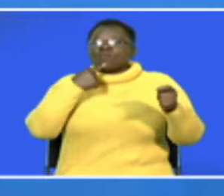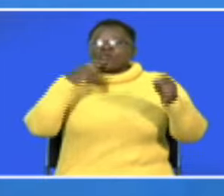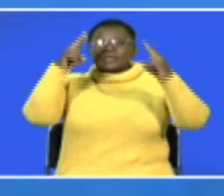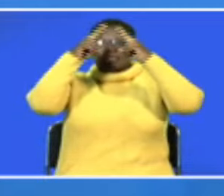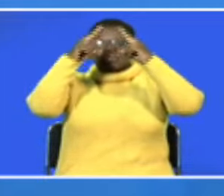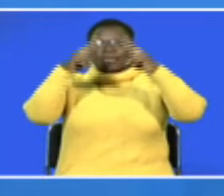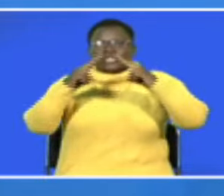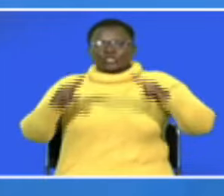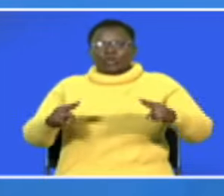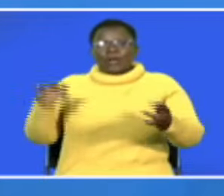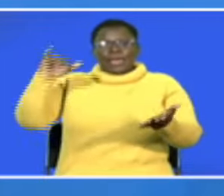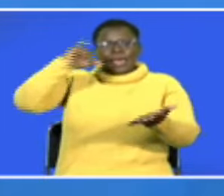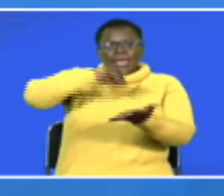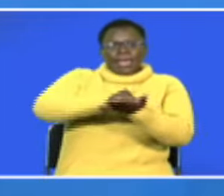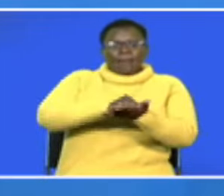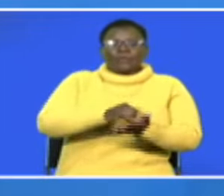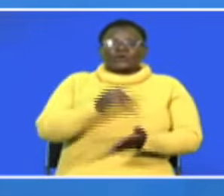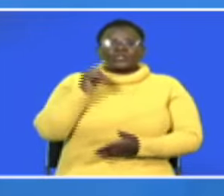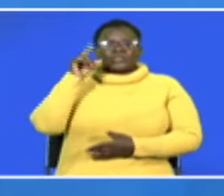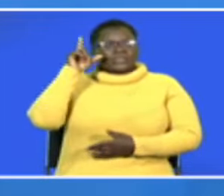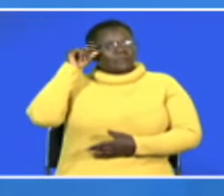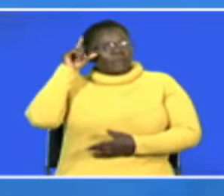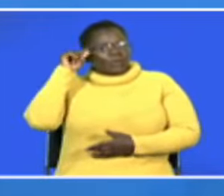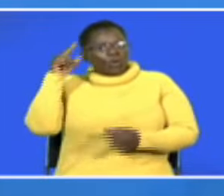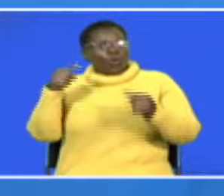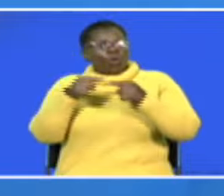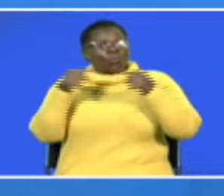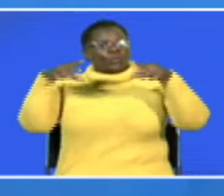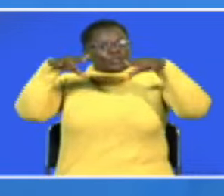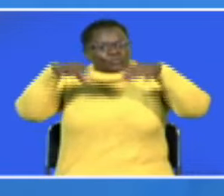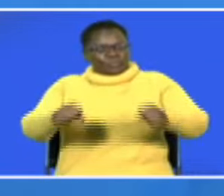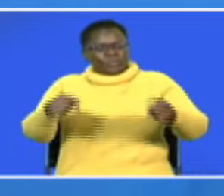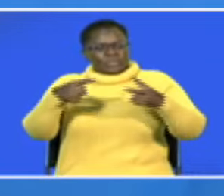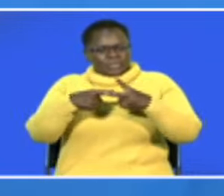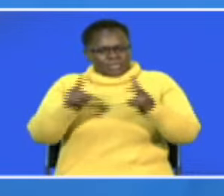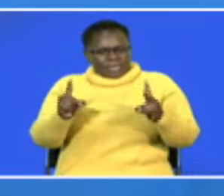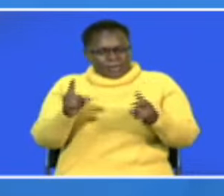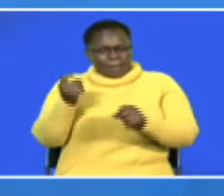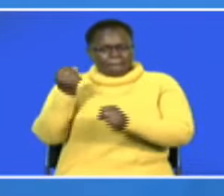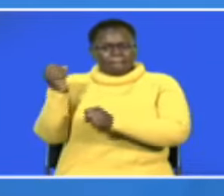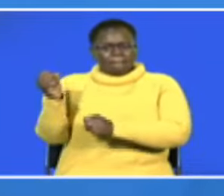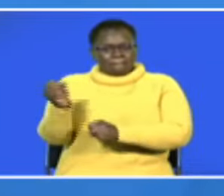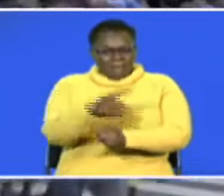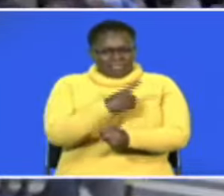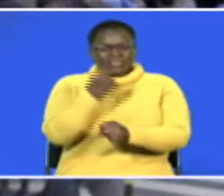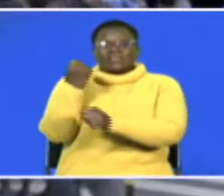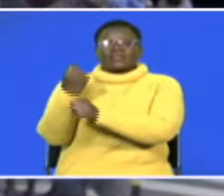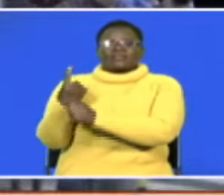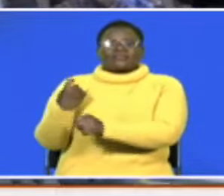International Airport in Mombasa, opposing the takeover set to commence in November.